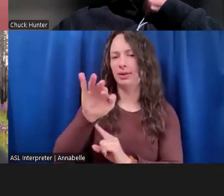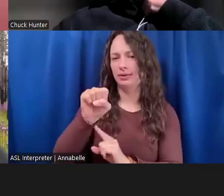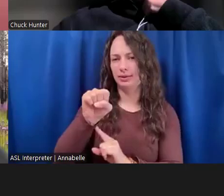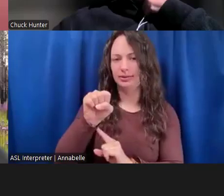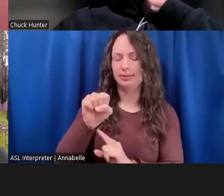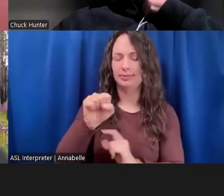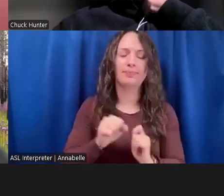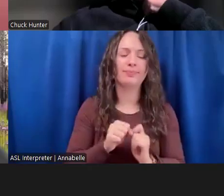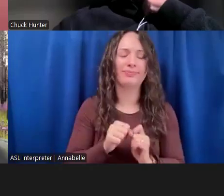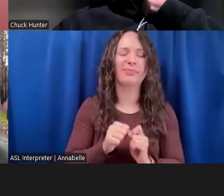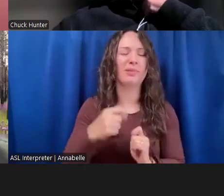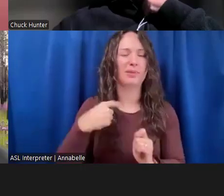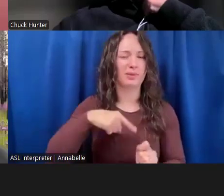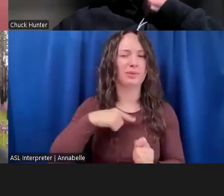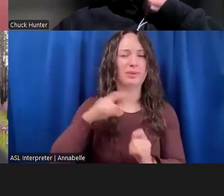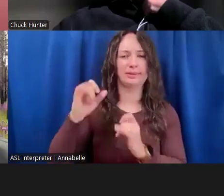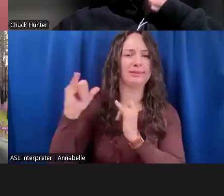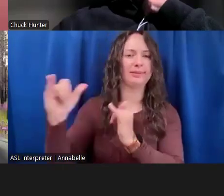do more of the same work.